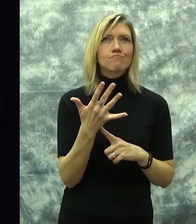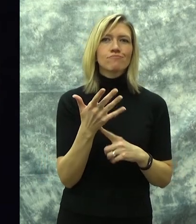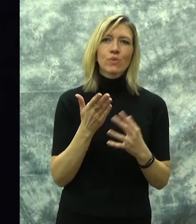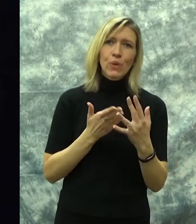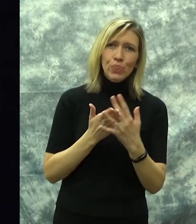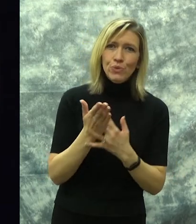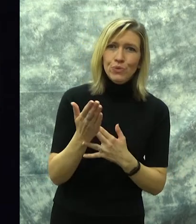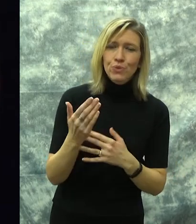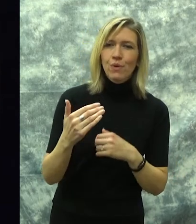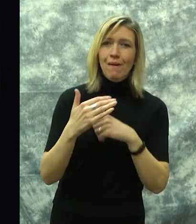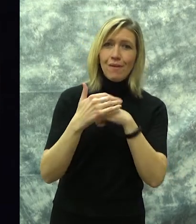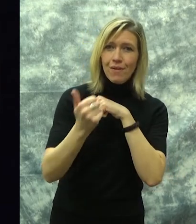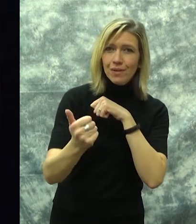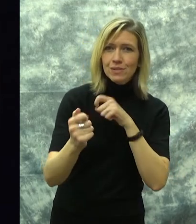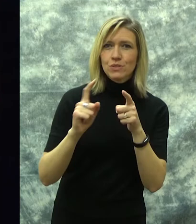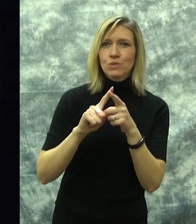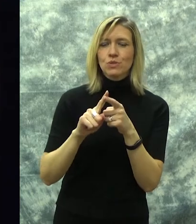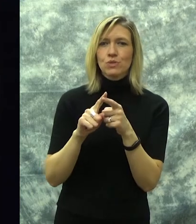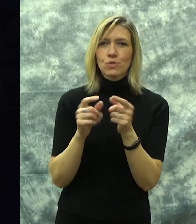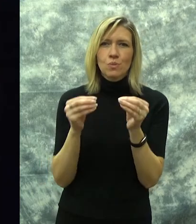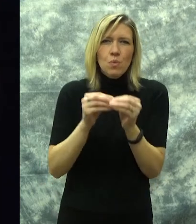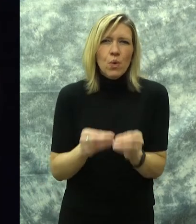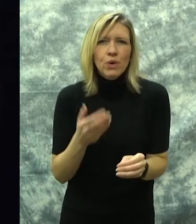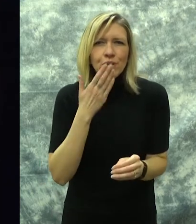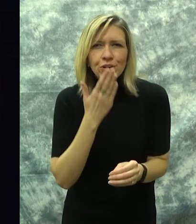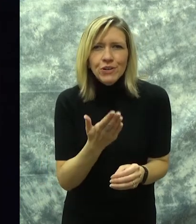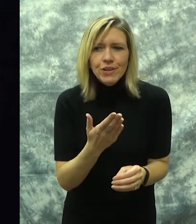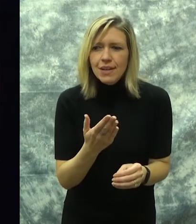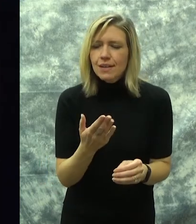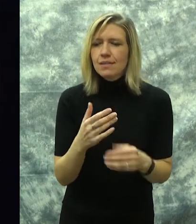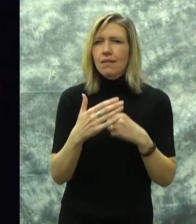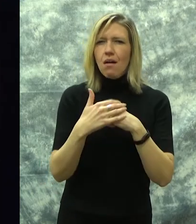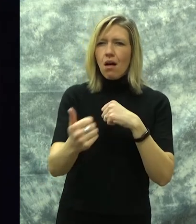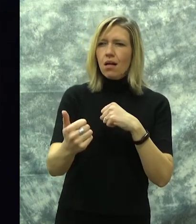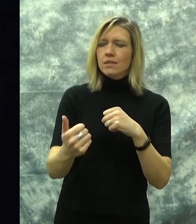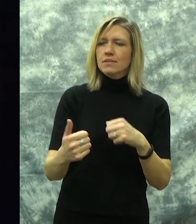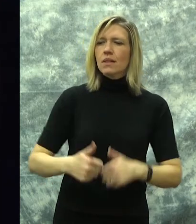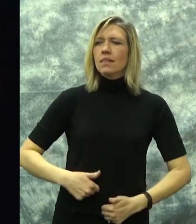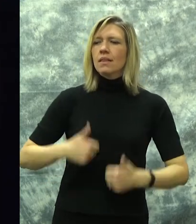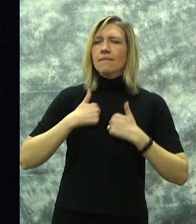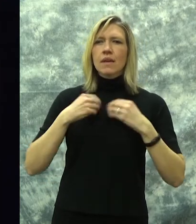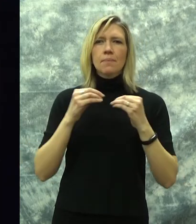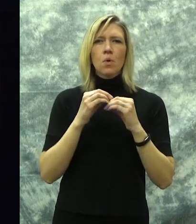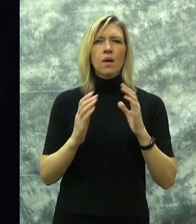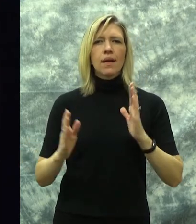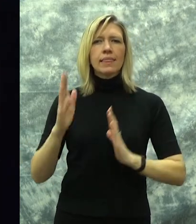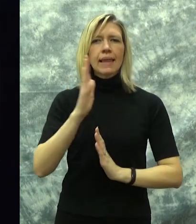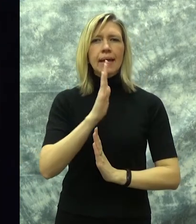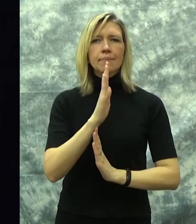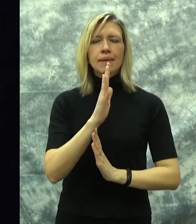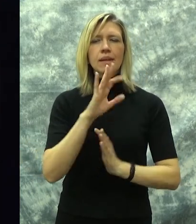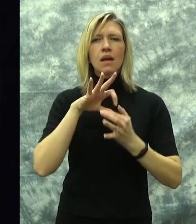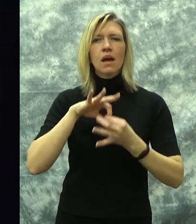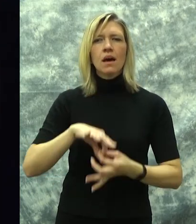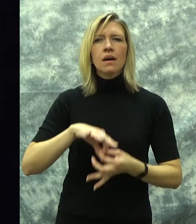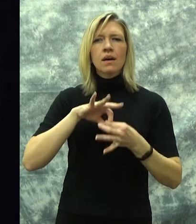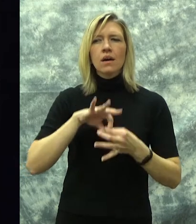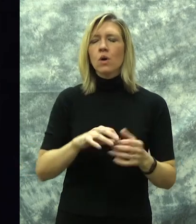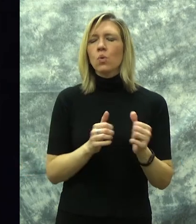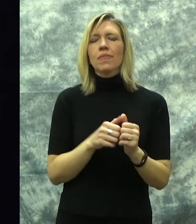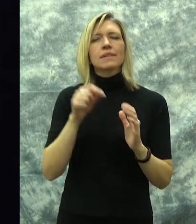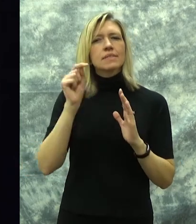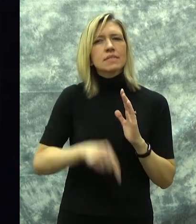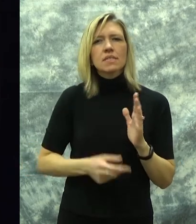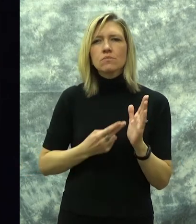our greater good, calls us into living more in alignment and in attunement with the deeper truth of who we really